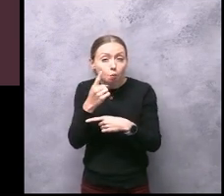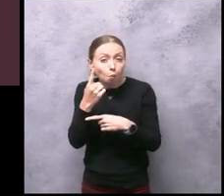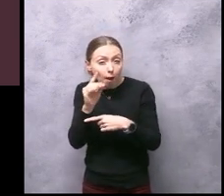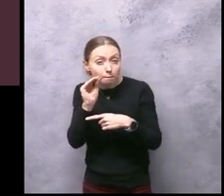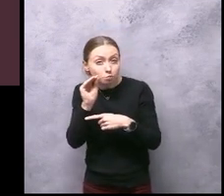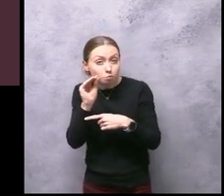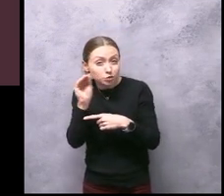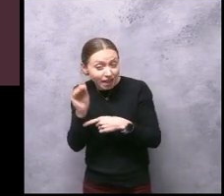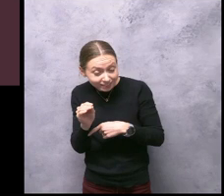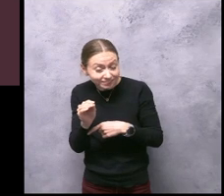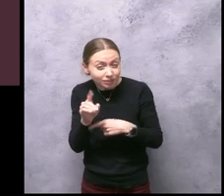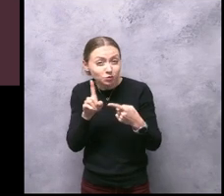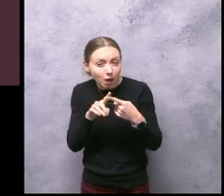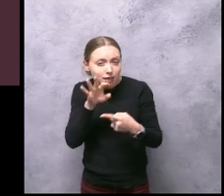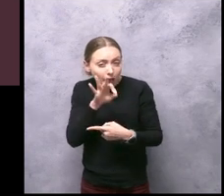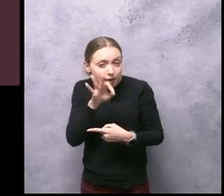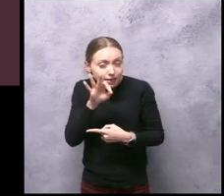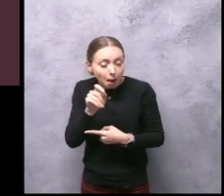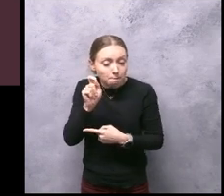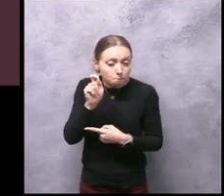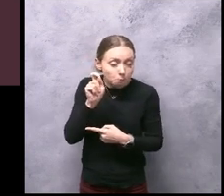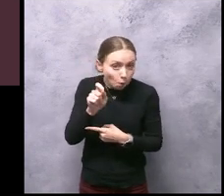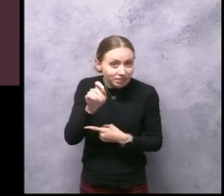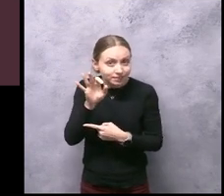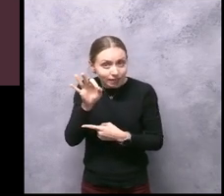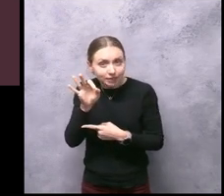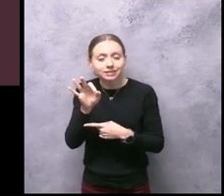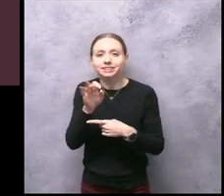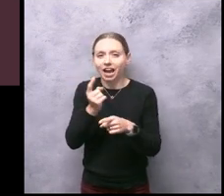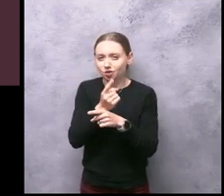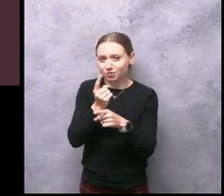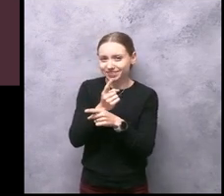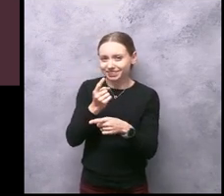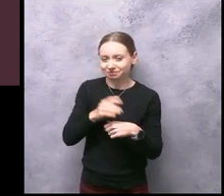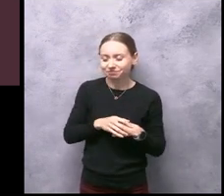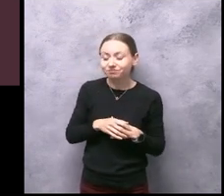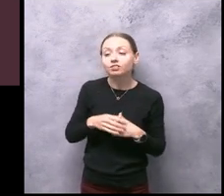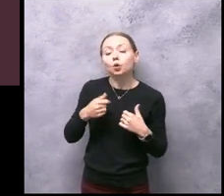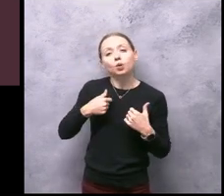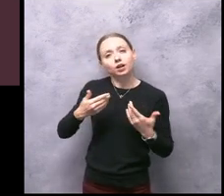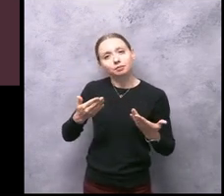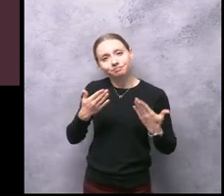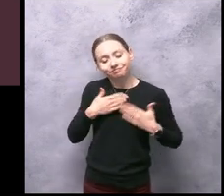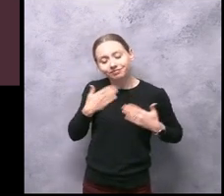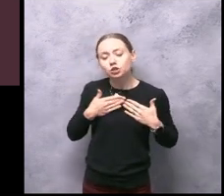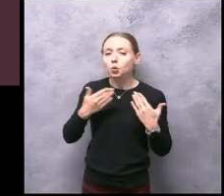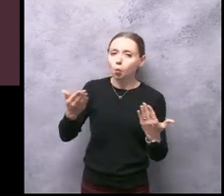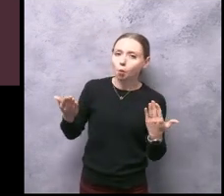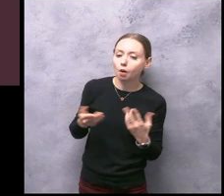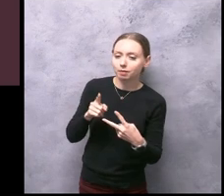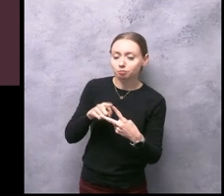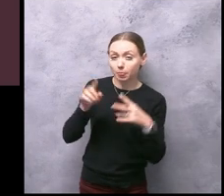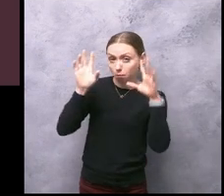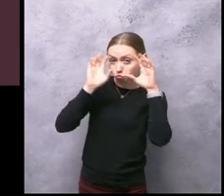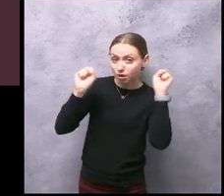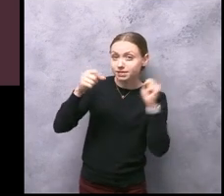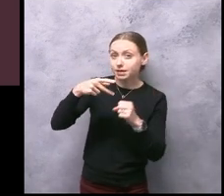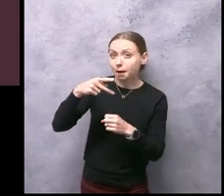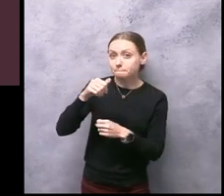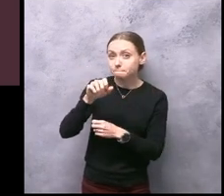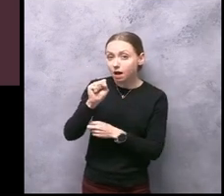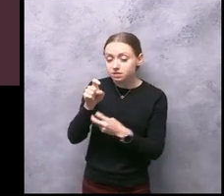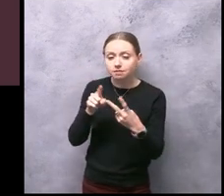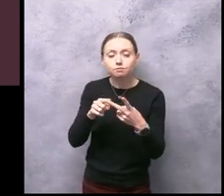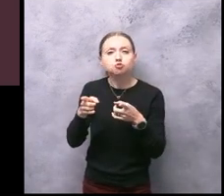rate. Tonight, we're pleased to welcome Dr. Stacy Tapera, President of PASA, and Tiffany Thomas Rogers, Director of